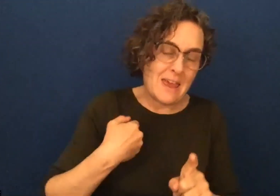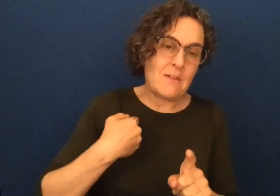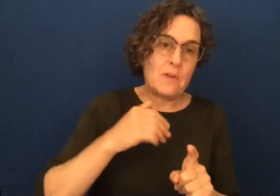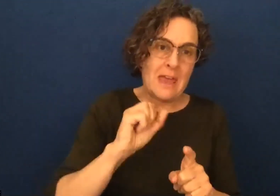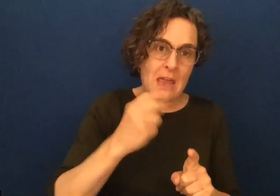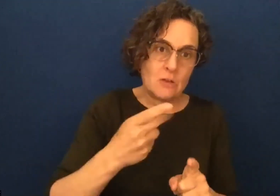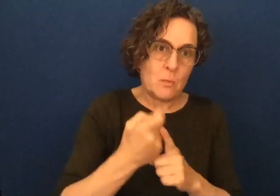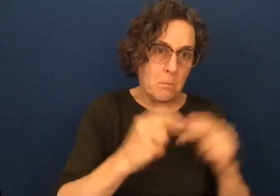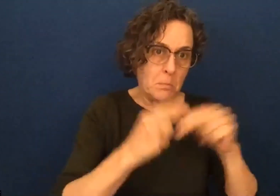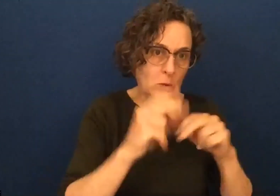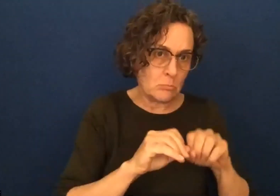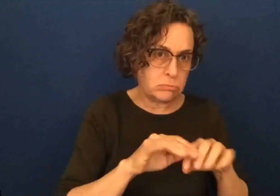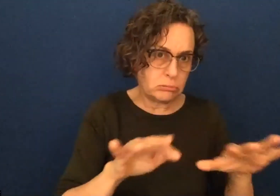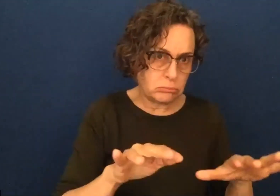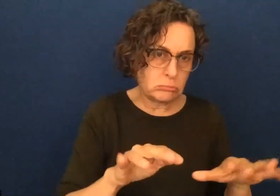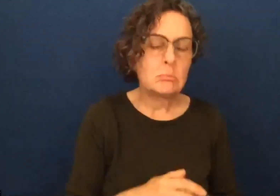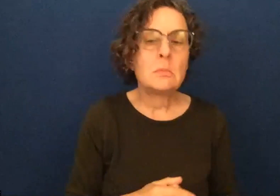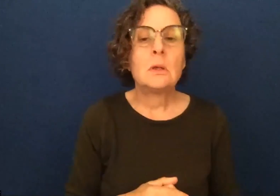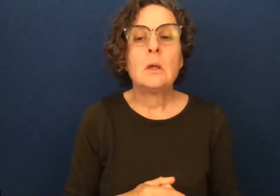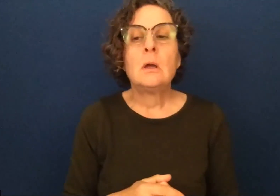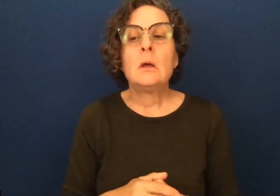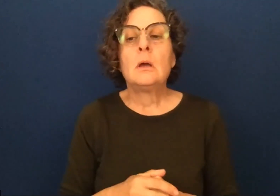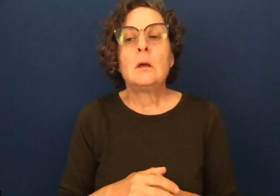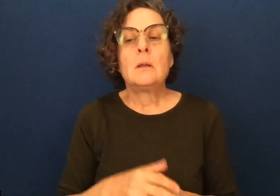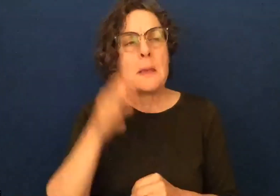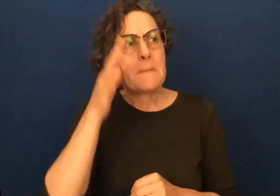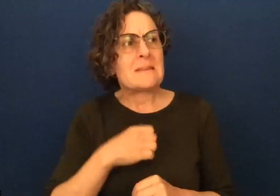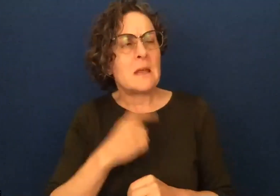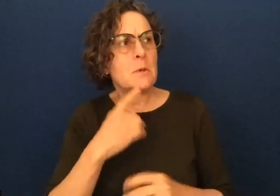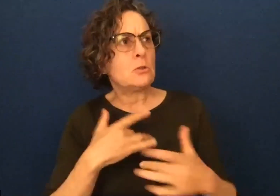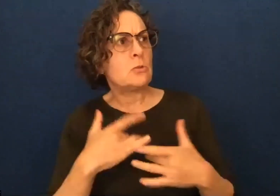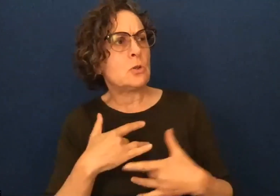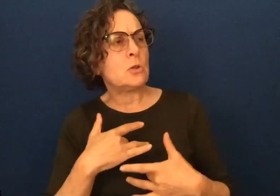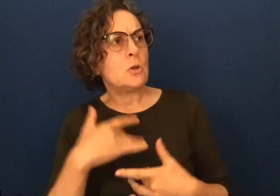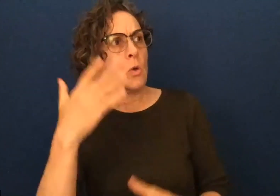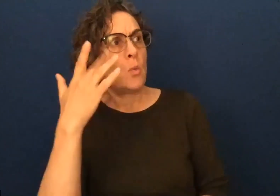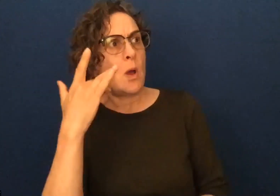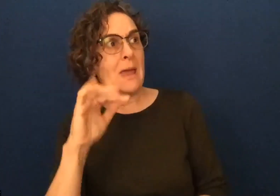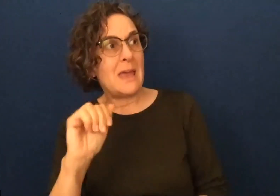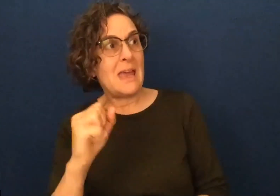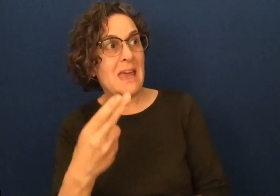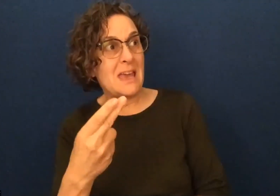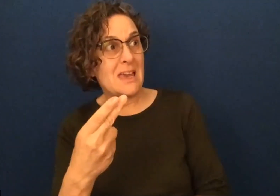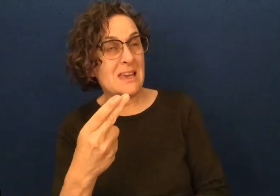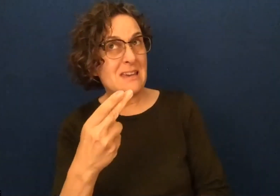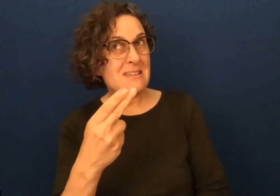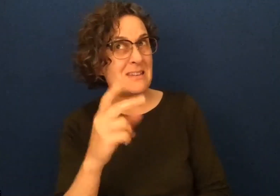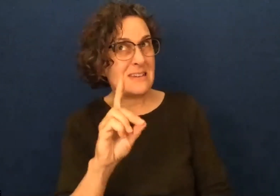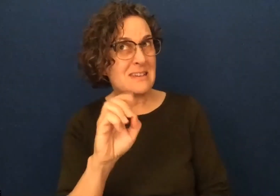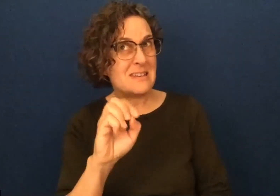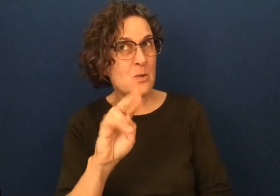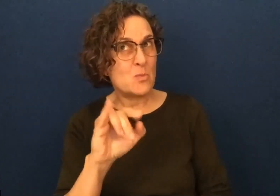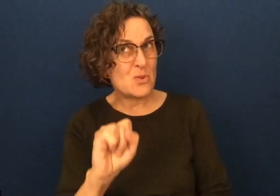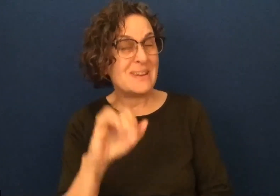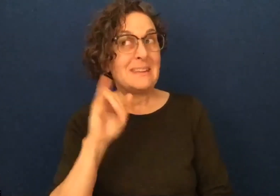debris. Okay, well, I'm concerned because ash debris, this is a timber production area that